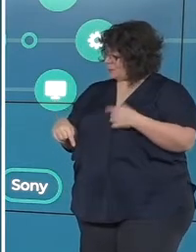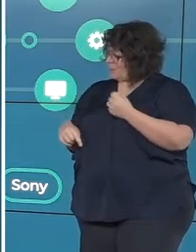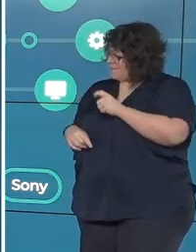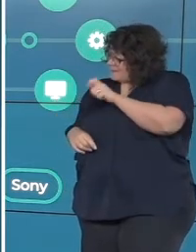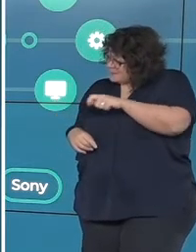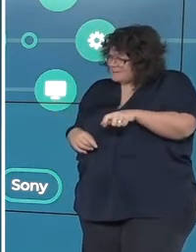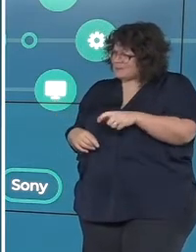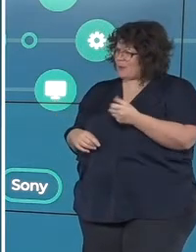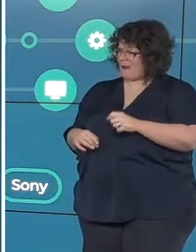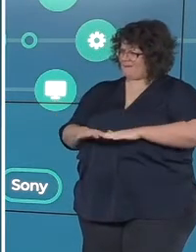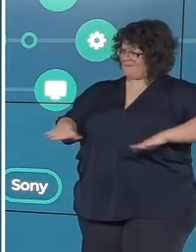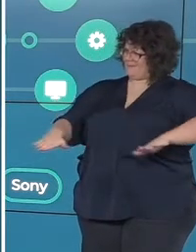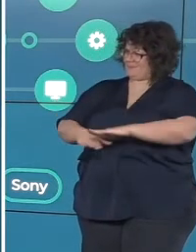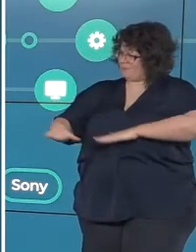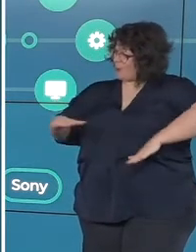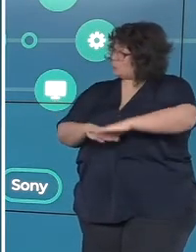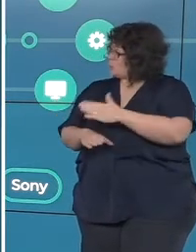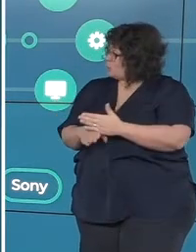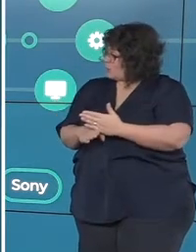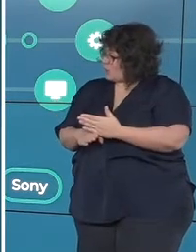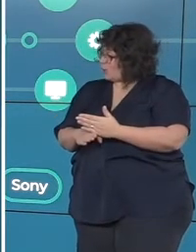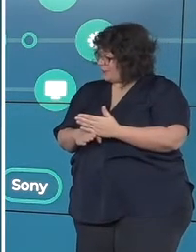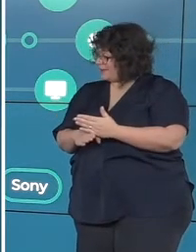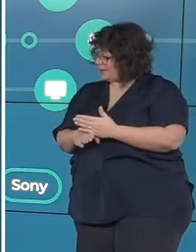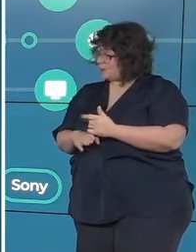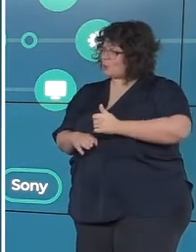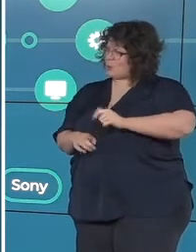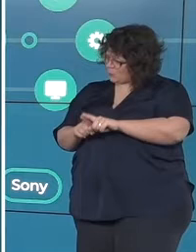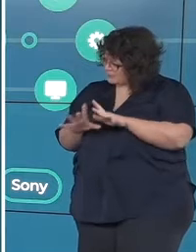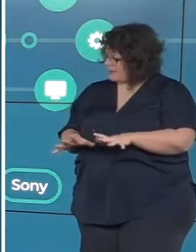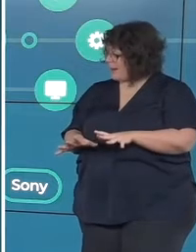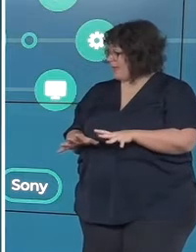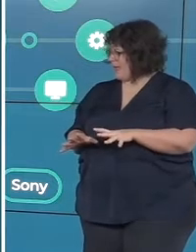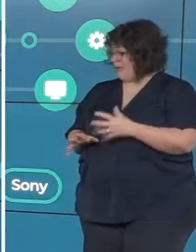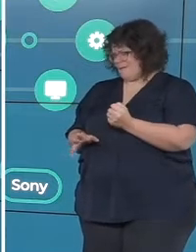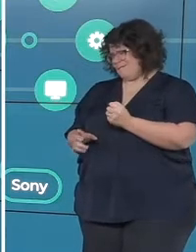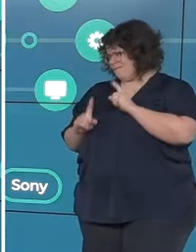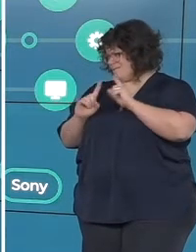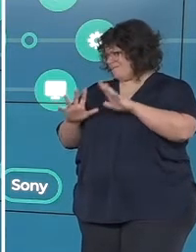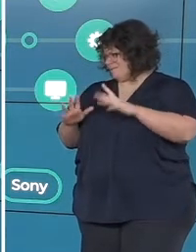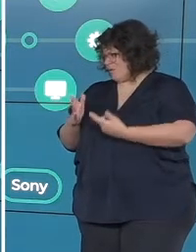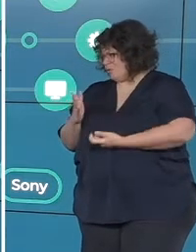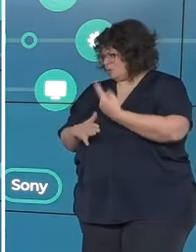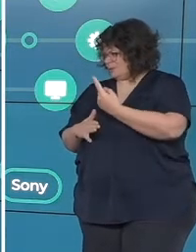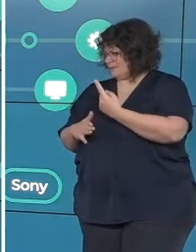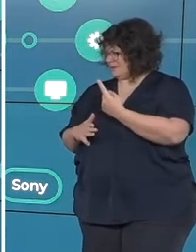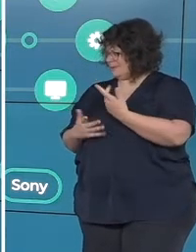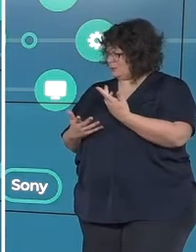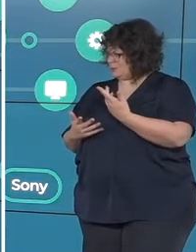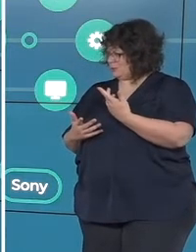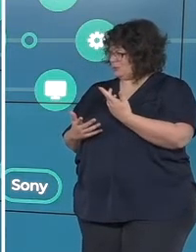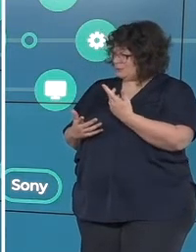like. And we have an amazing opportunity to kind of get into their heads a little bit. Now, I have to tell you that my